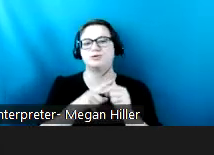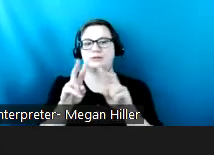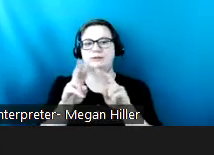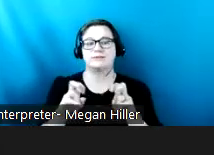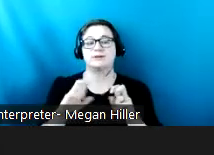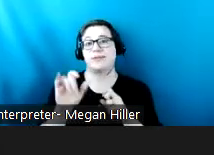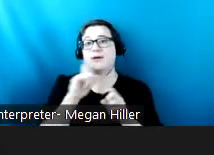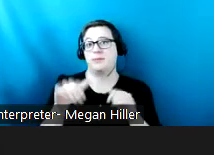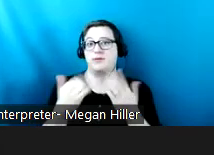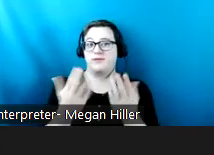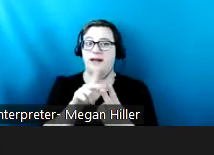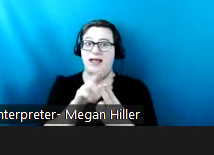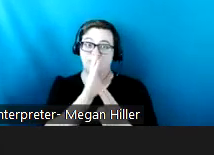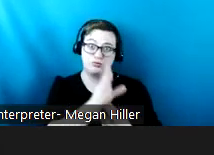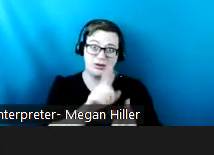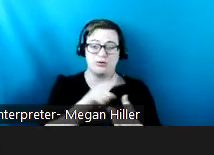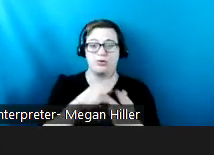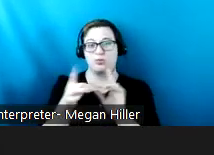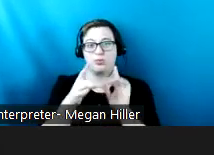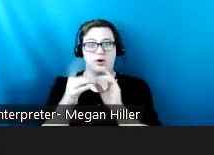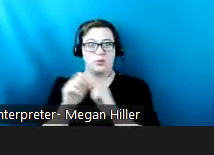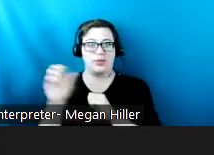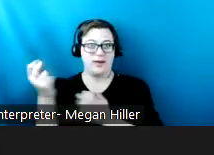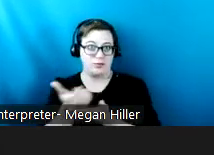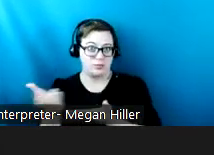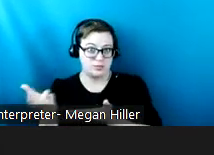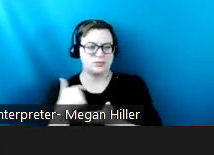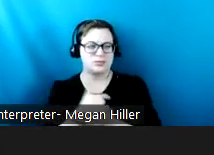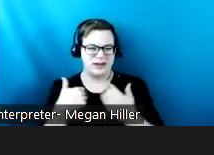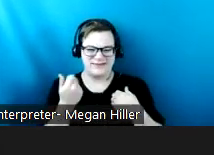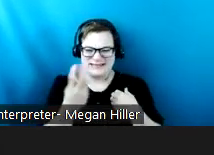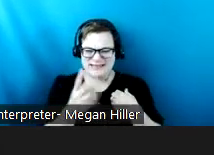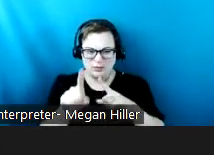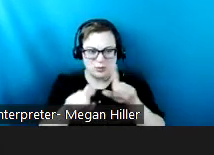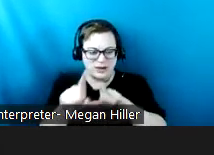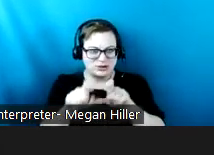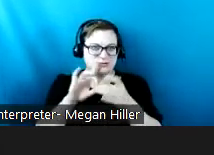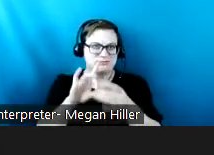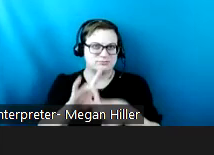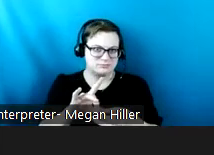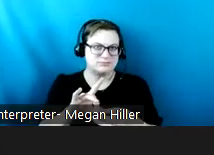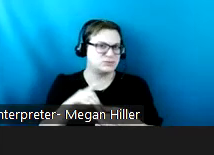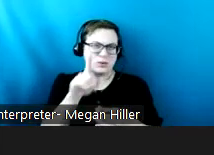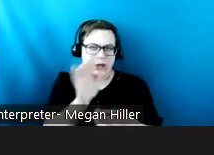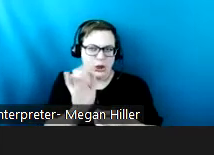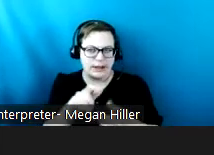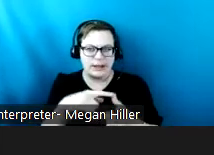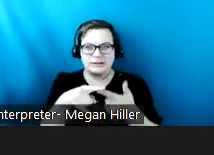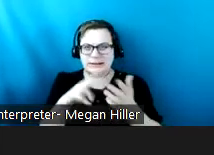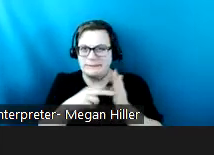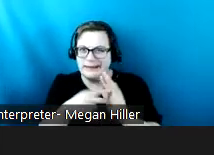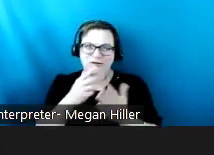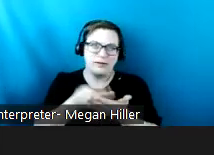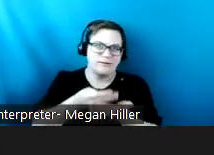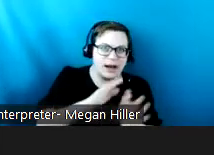either directly or through coordination with another resource. And I know we have a handful of questions that we've received about what would that look like and funding and